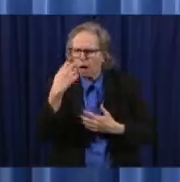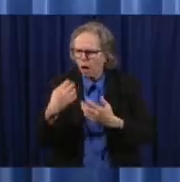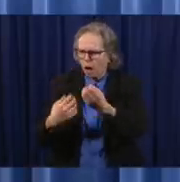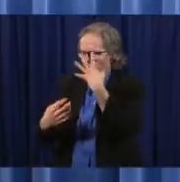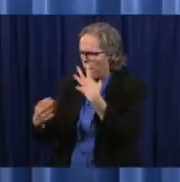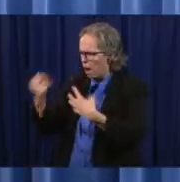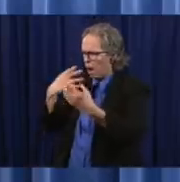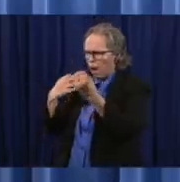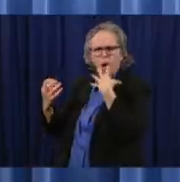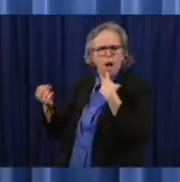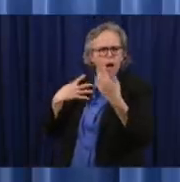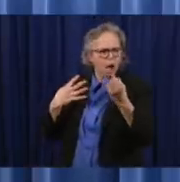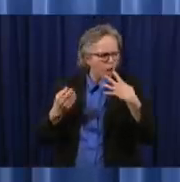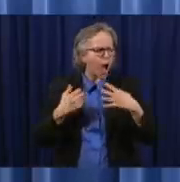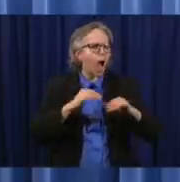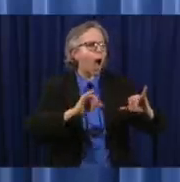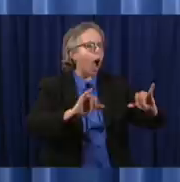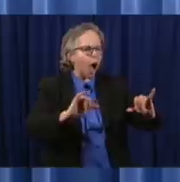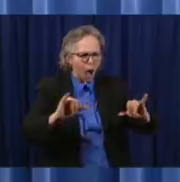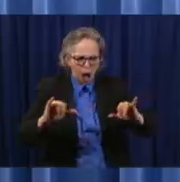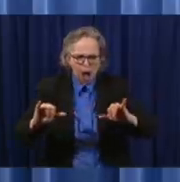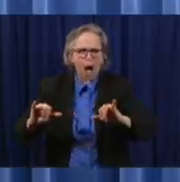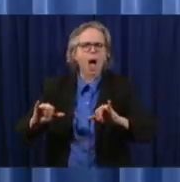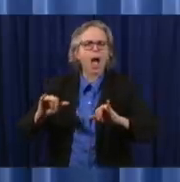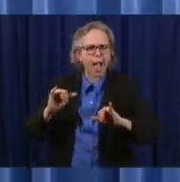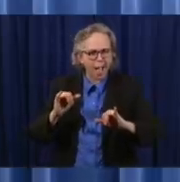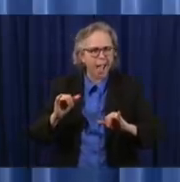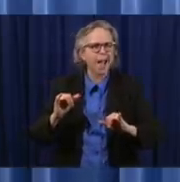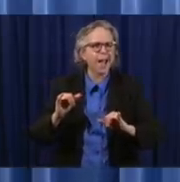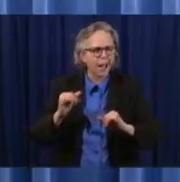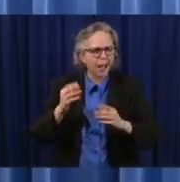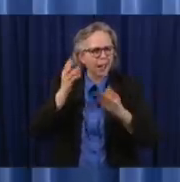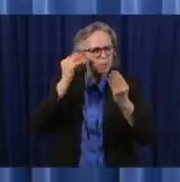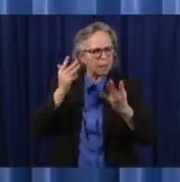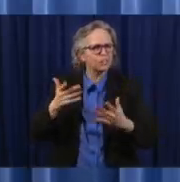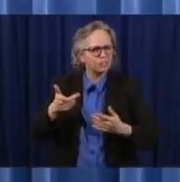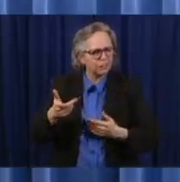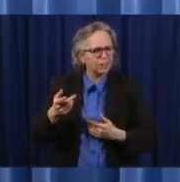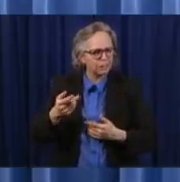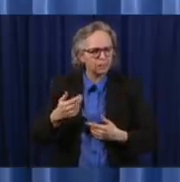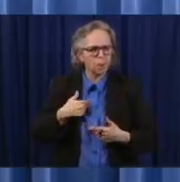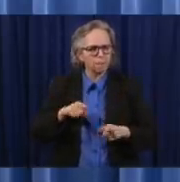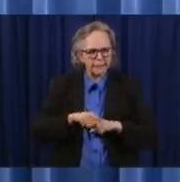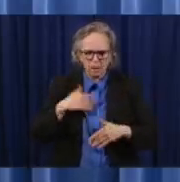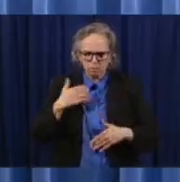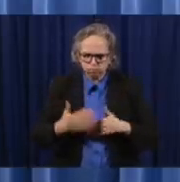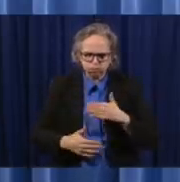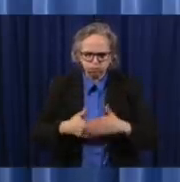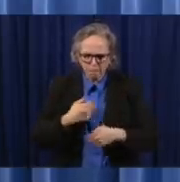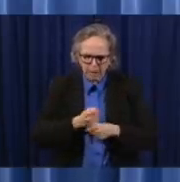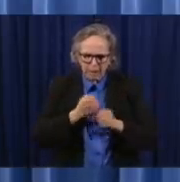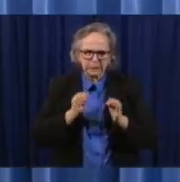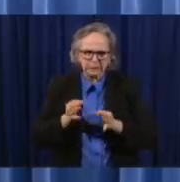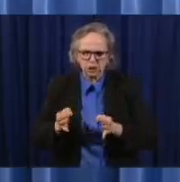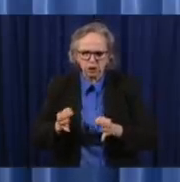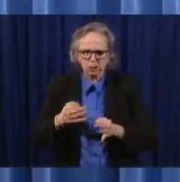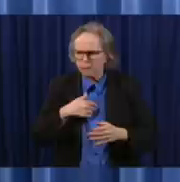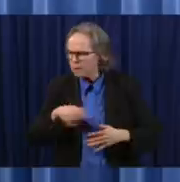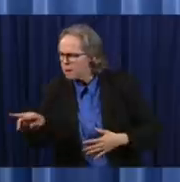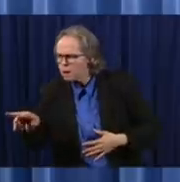but as we go through this and make these decisions, I don't